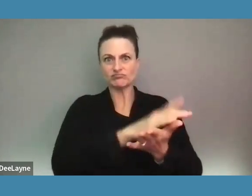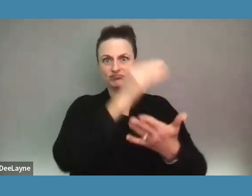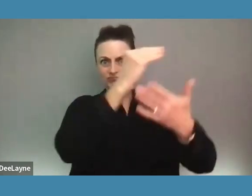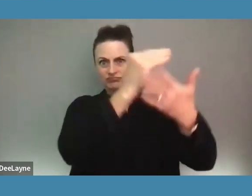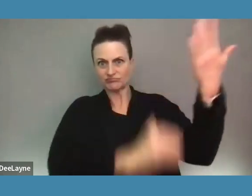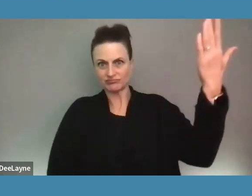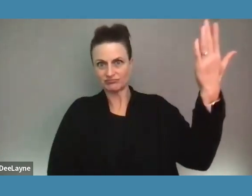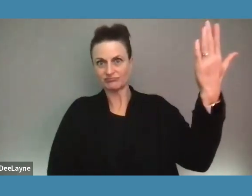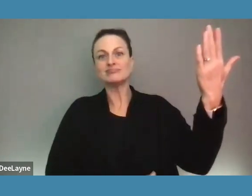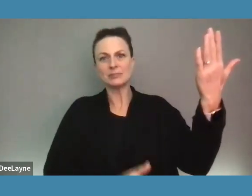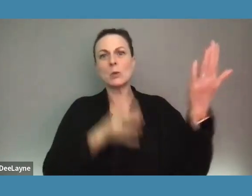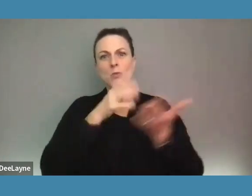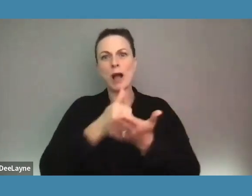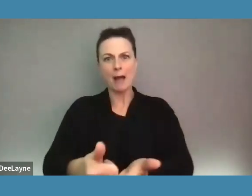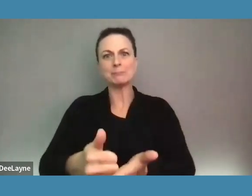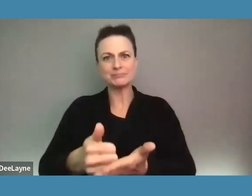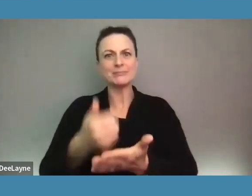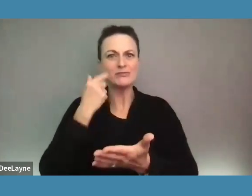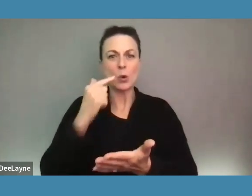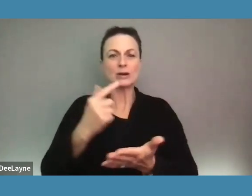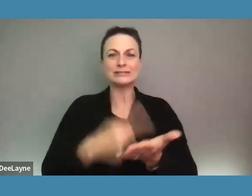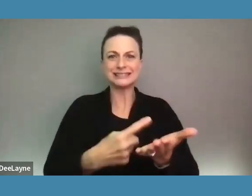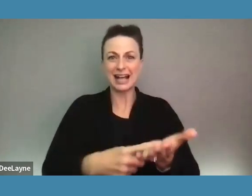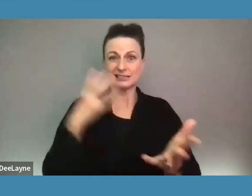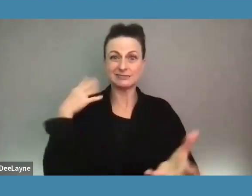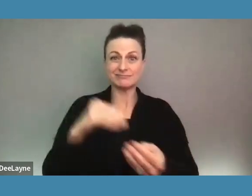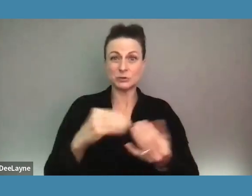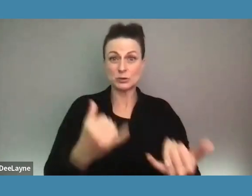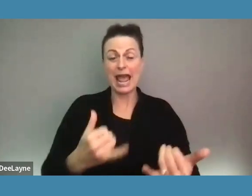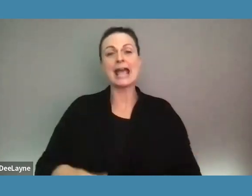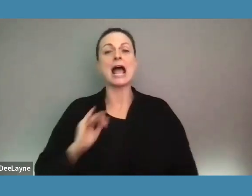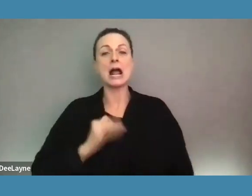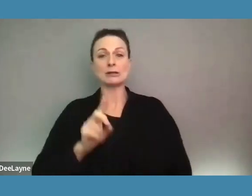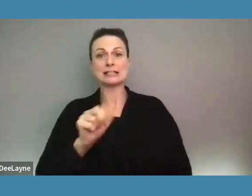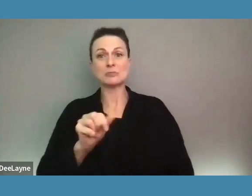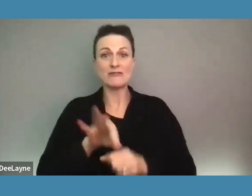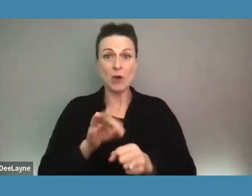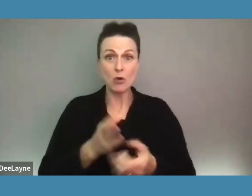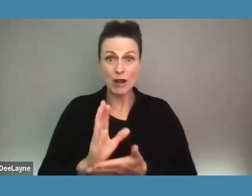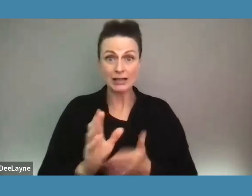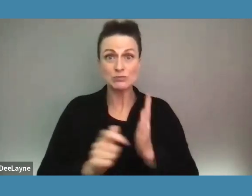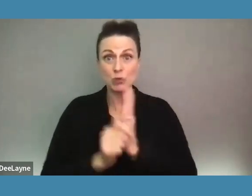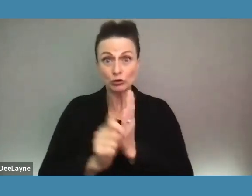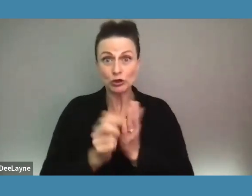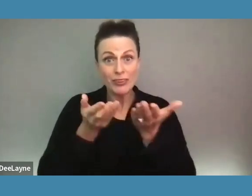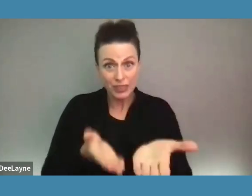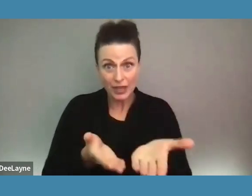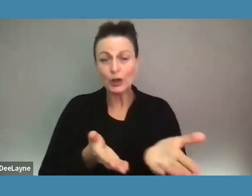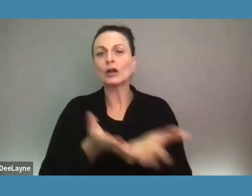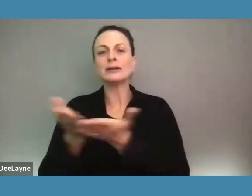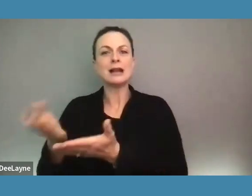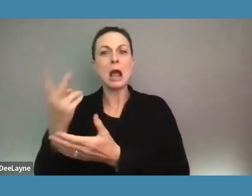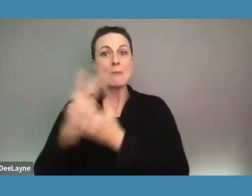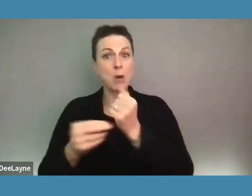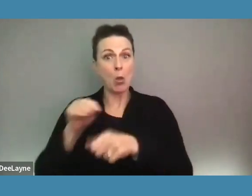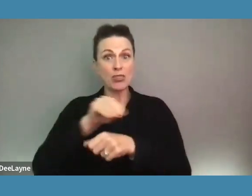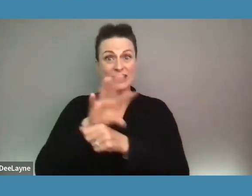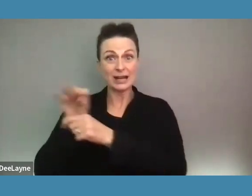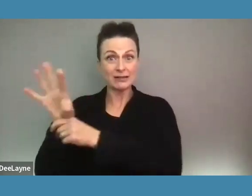discussed today. You can find our disability voting rights brochure, and both videos,